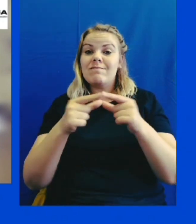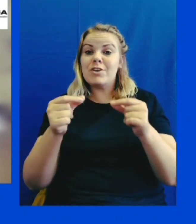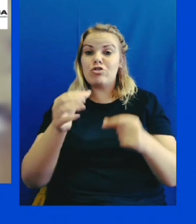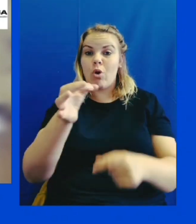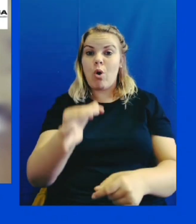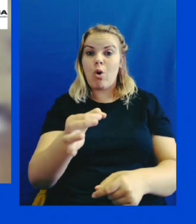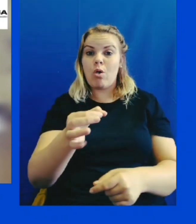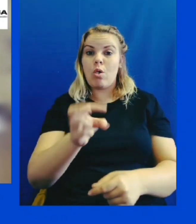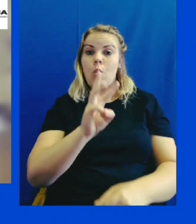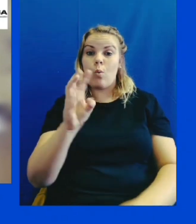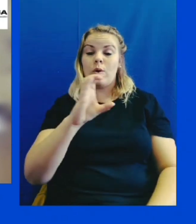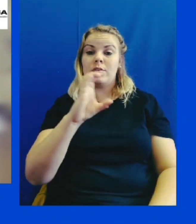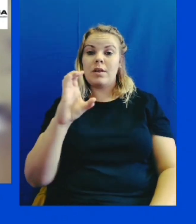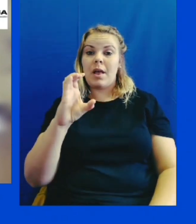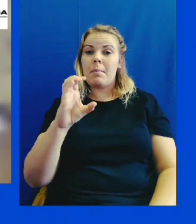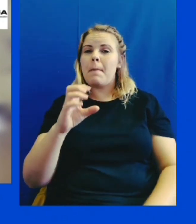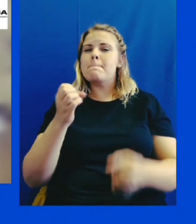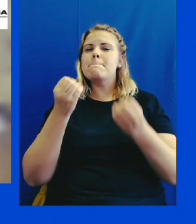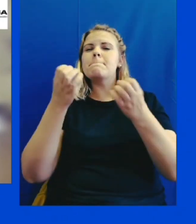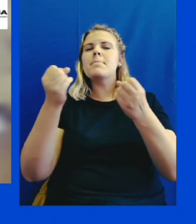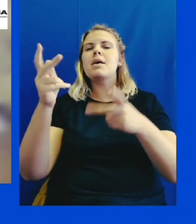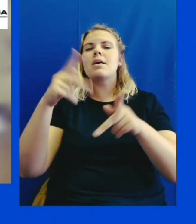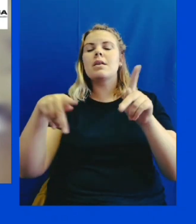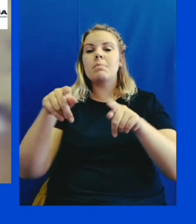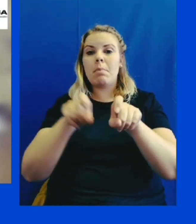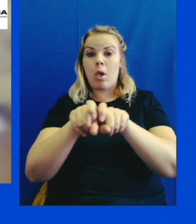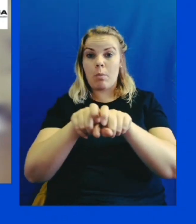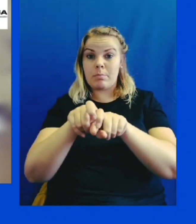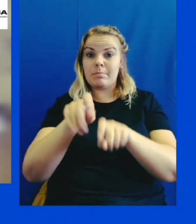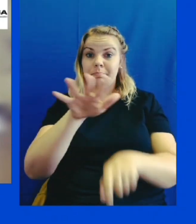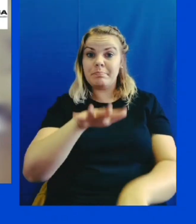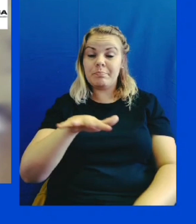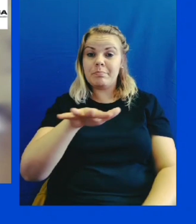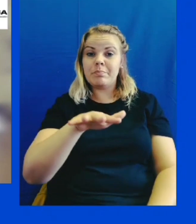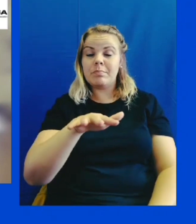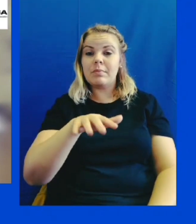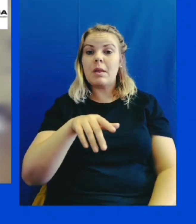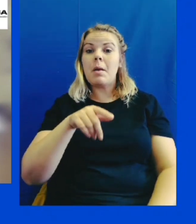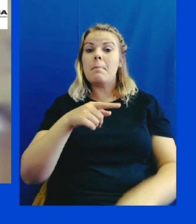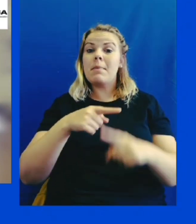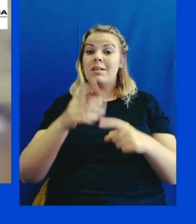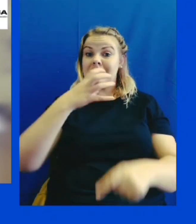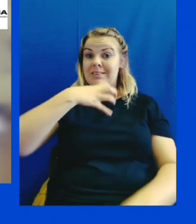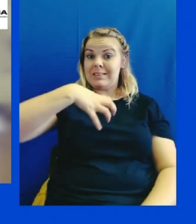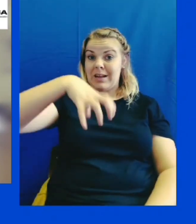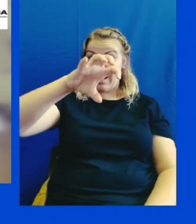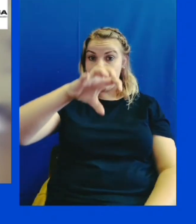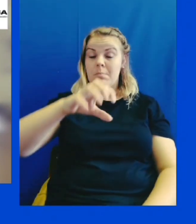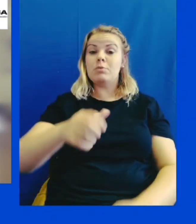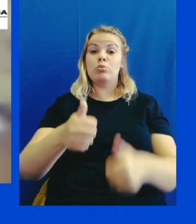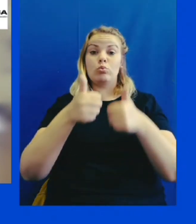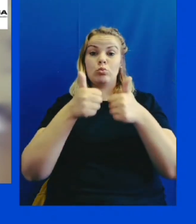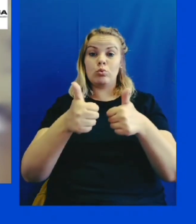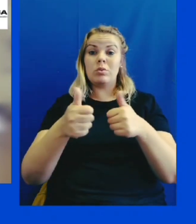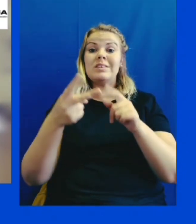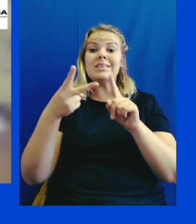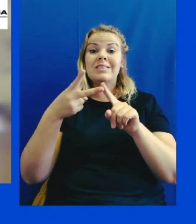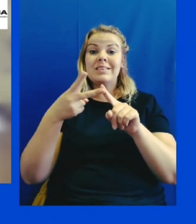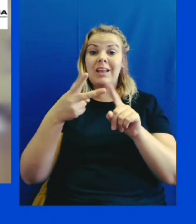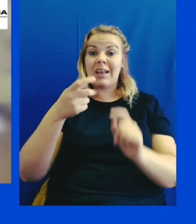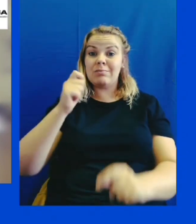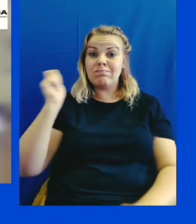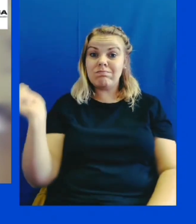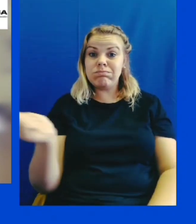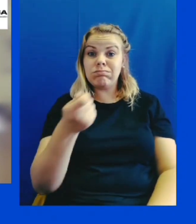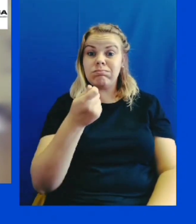Cape. Many a tournament has swung there. Not only do you have to get a good drive away, but your second